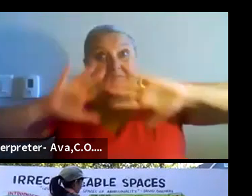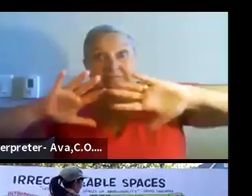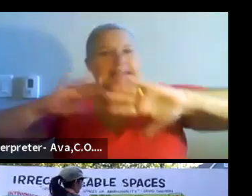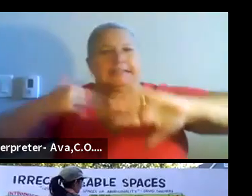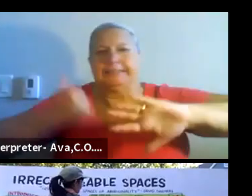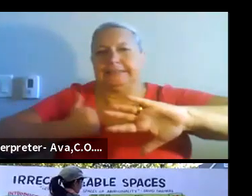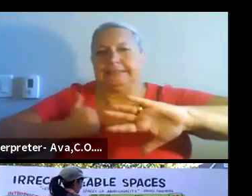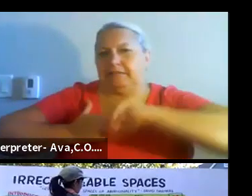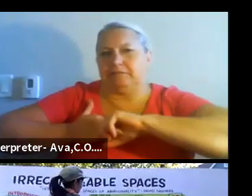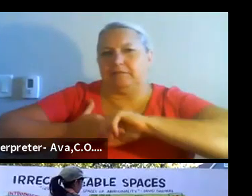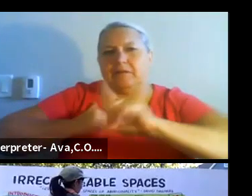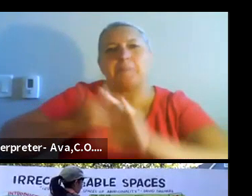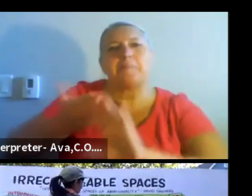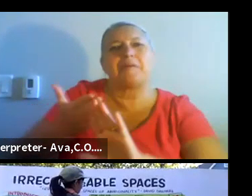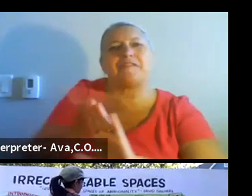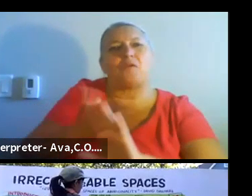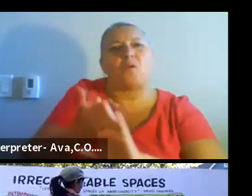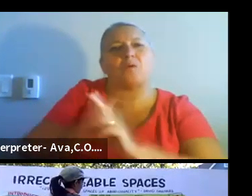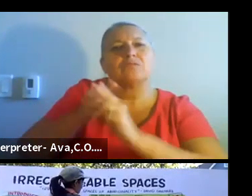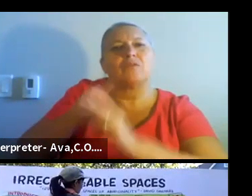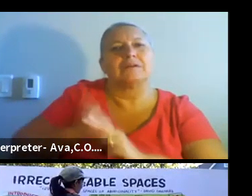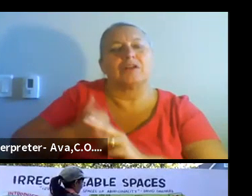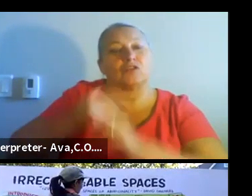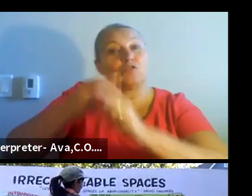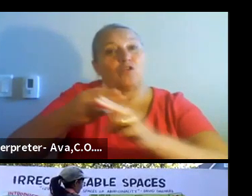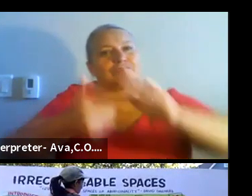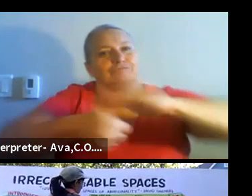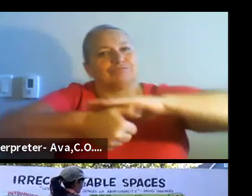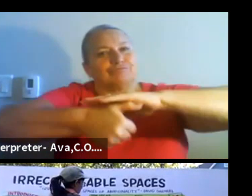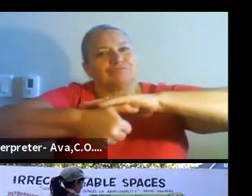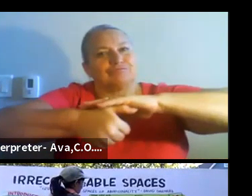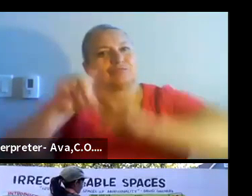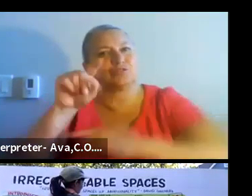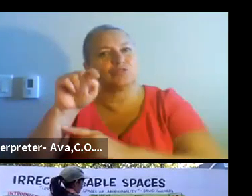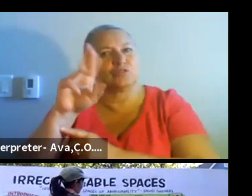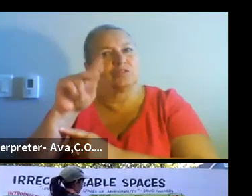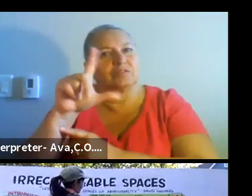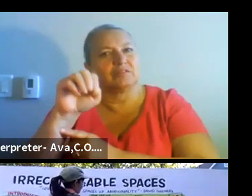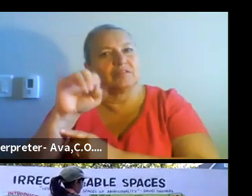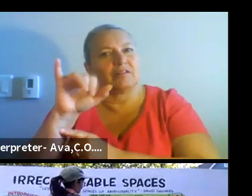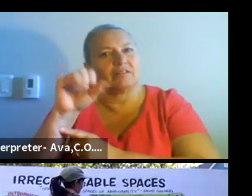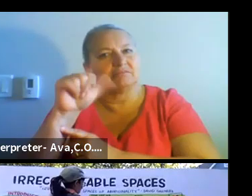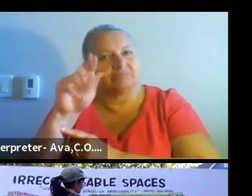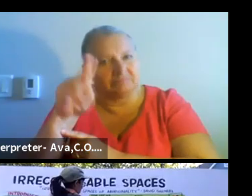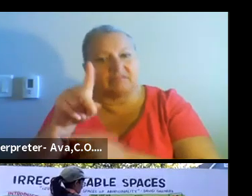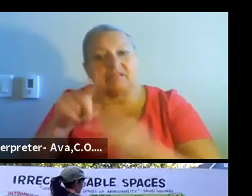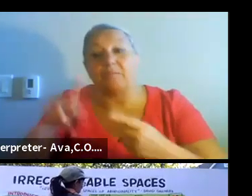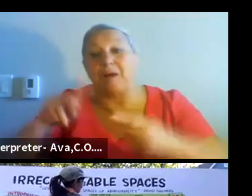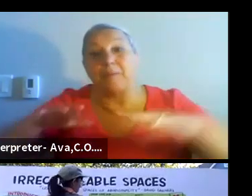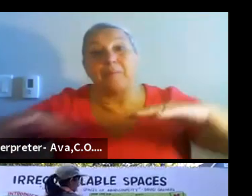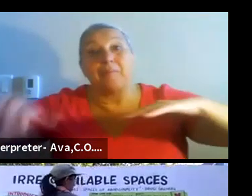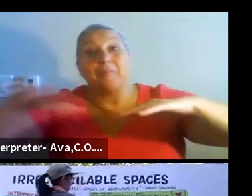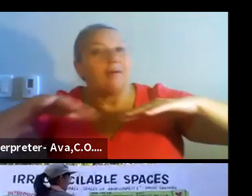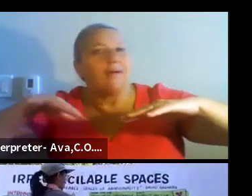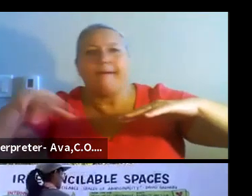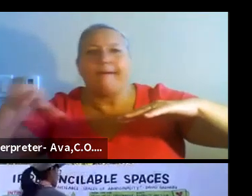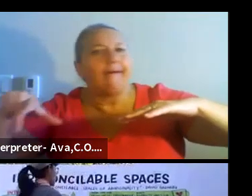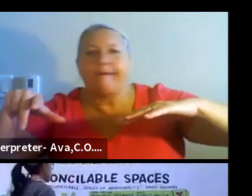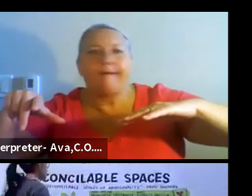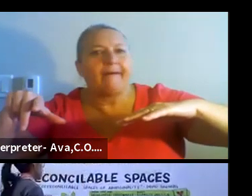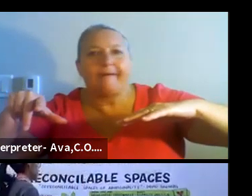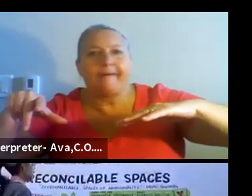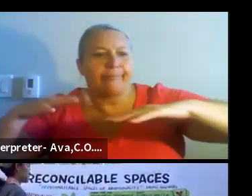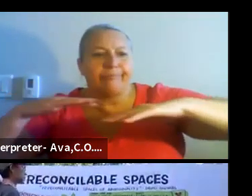treat with Indigenous peoples in good faith, and did not meet Indigenous peoples with genuine goodwill. And